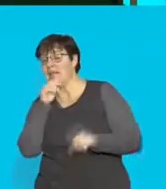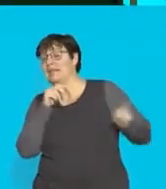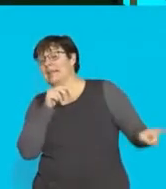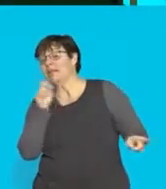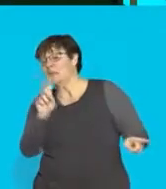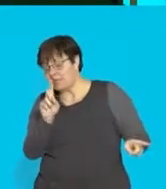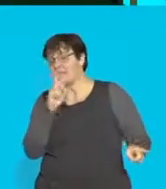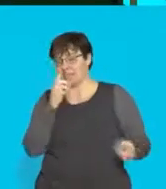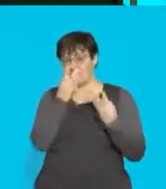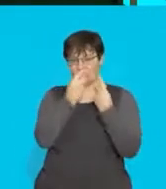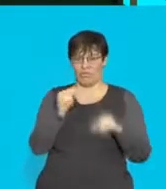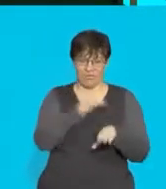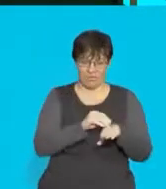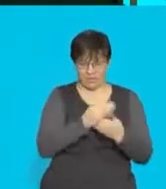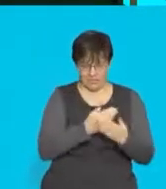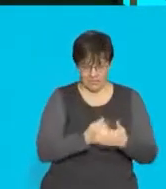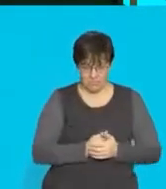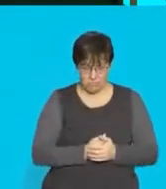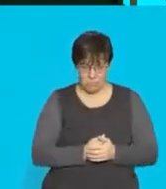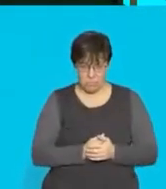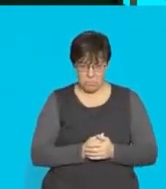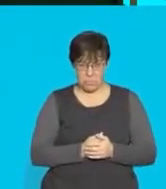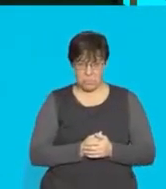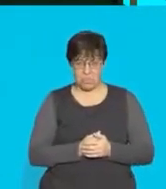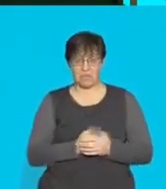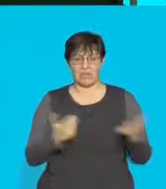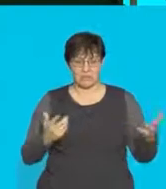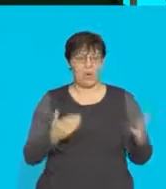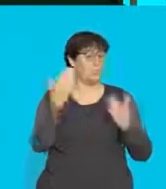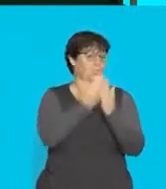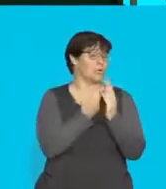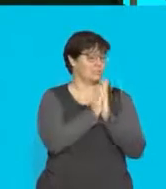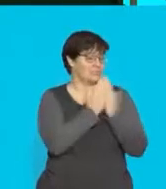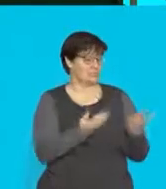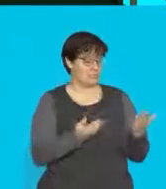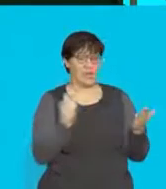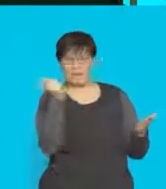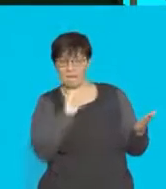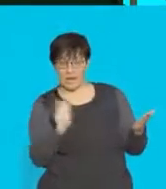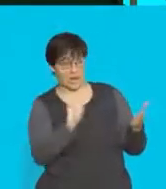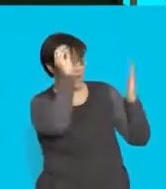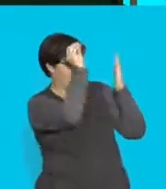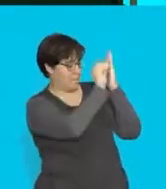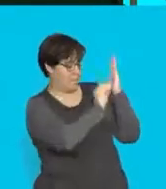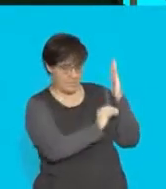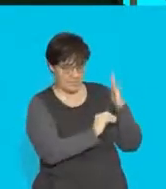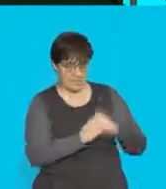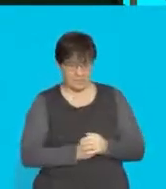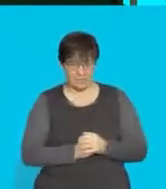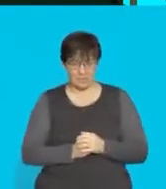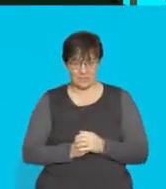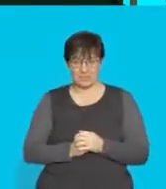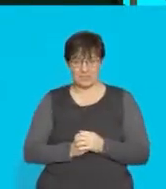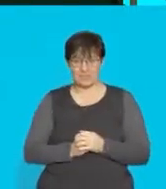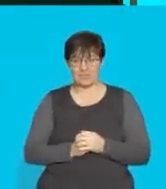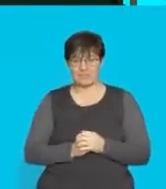problems and apply our understanding around solving these genetic problems. So whip out those books, grab a pen, and let's get